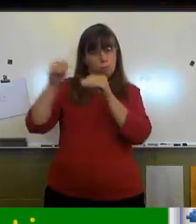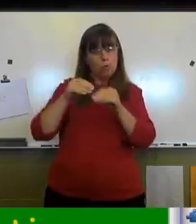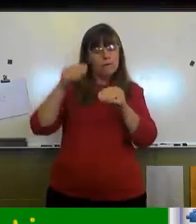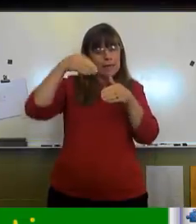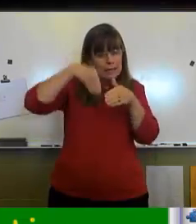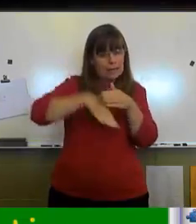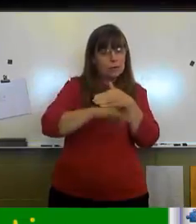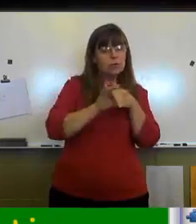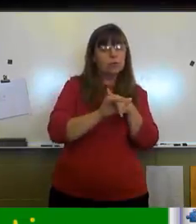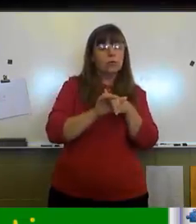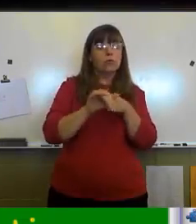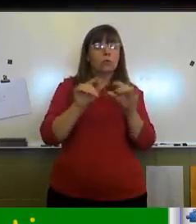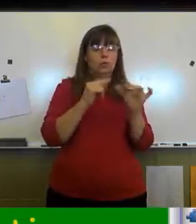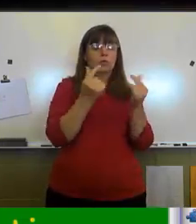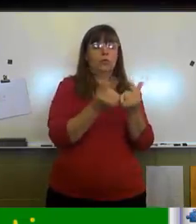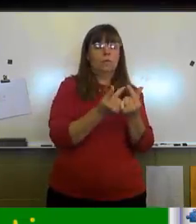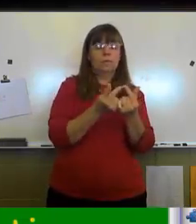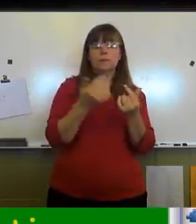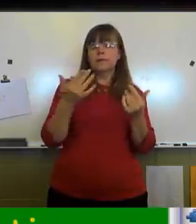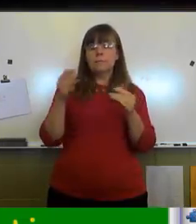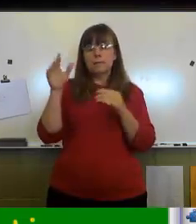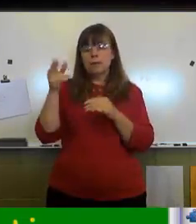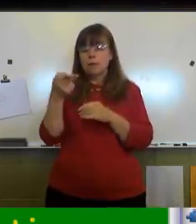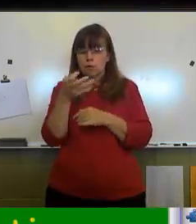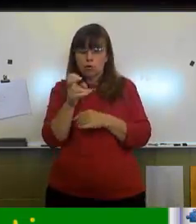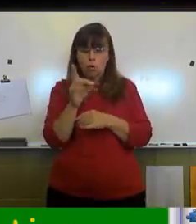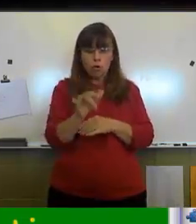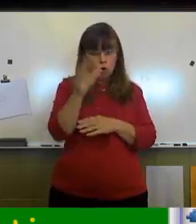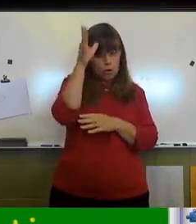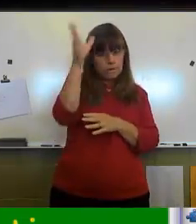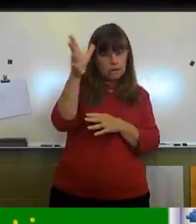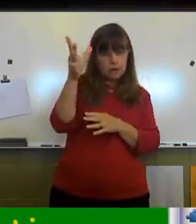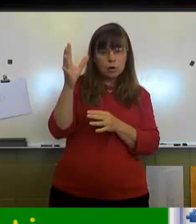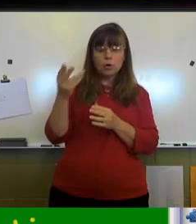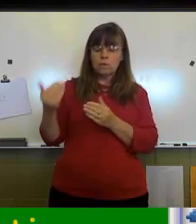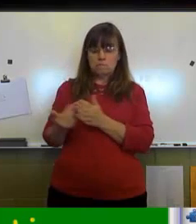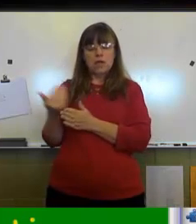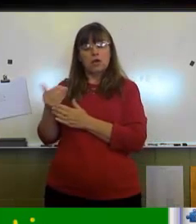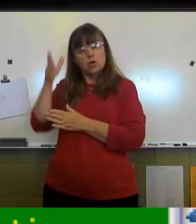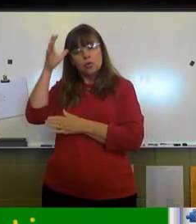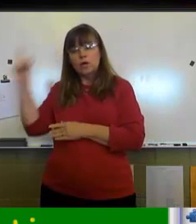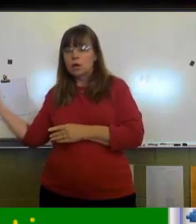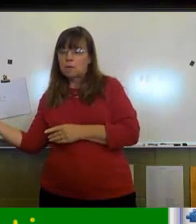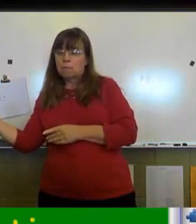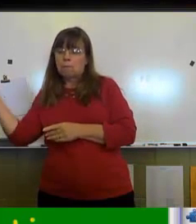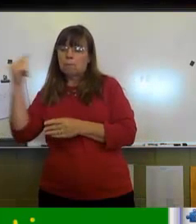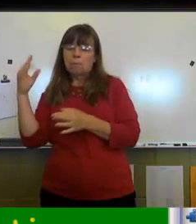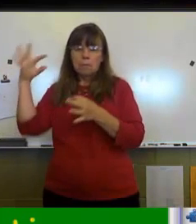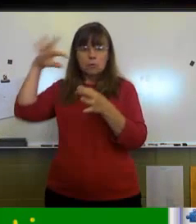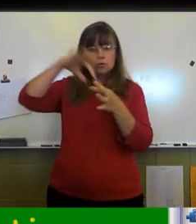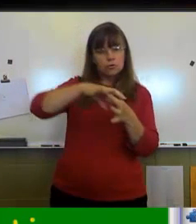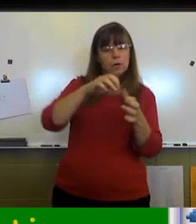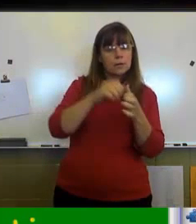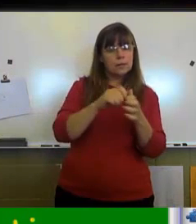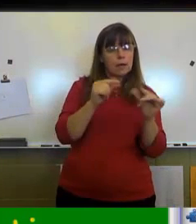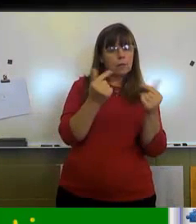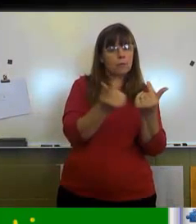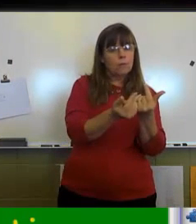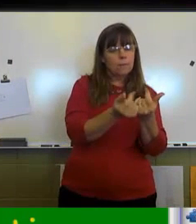So, and just say there's a herd of deer and a new deer comes and joins that herd, that would be immigration, moving into that